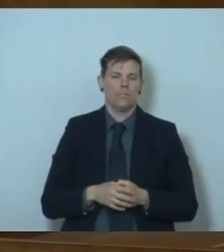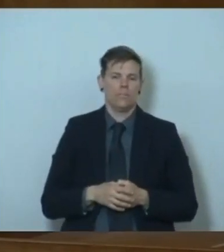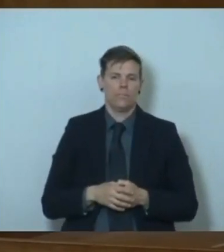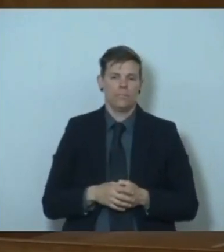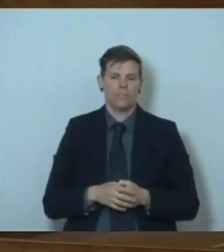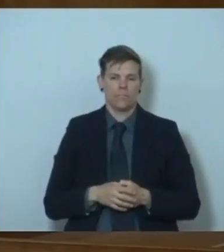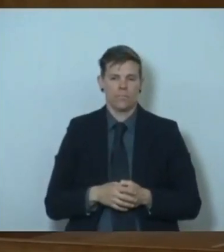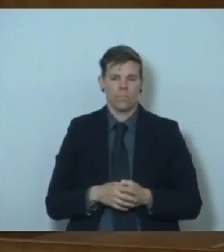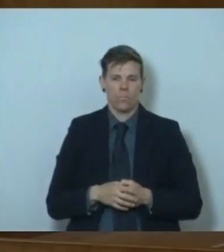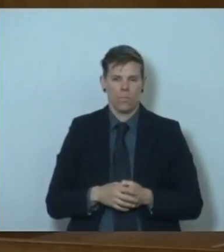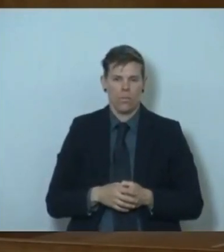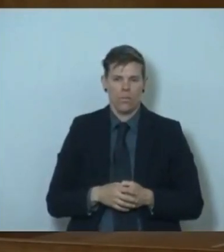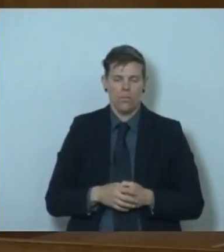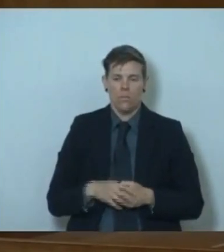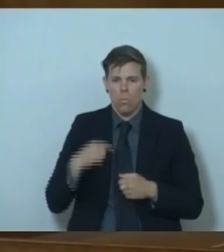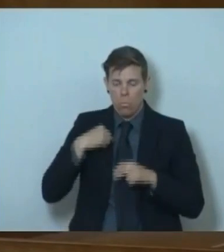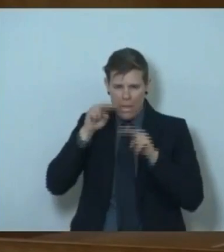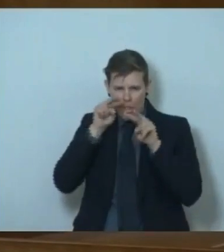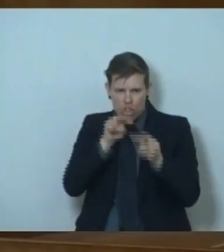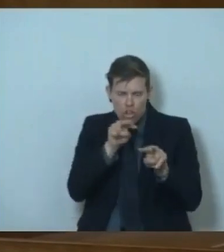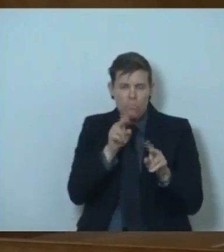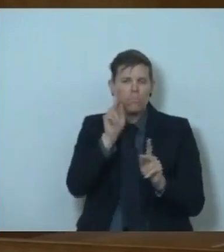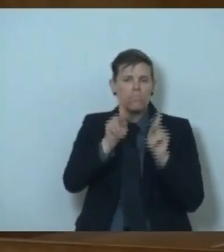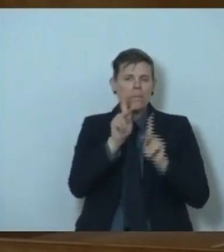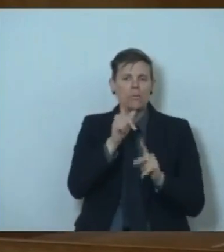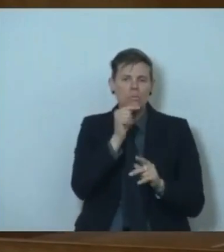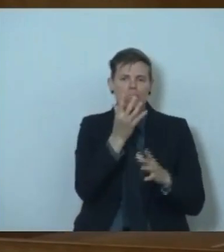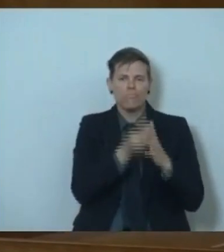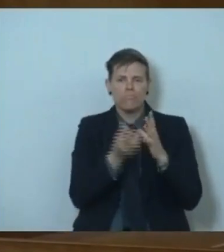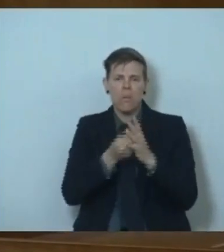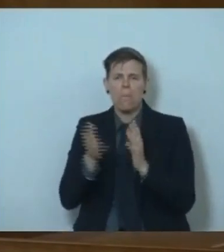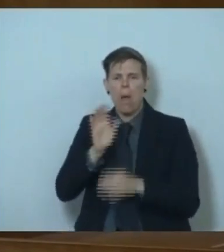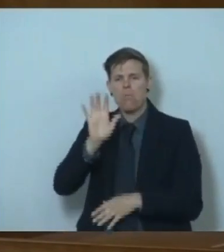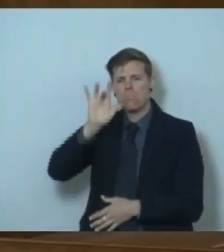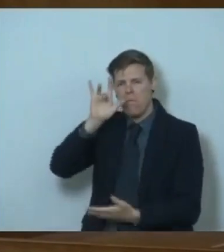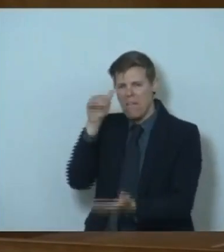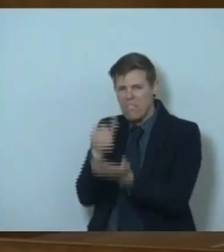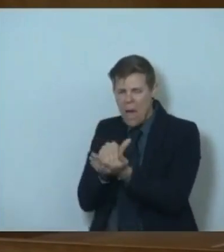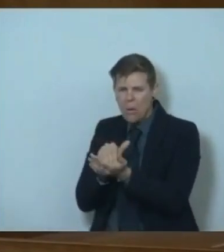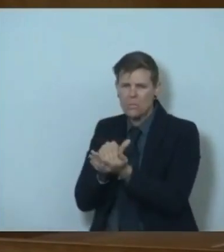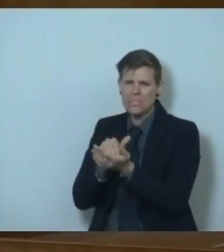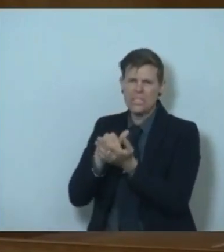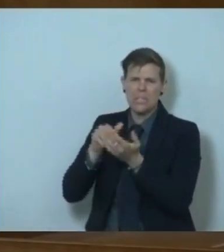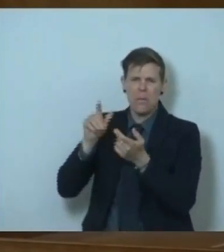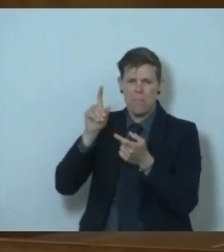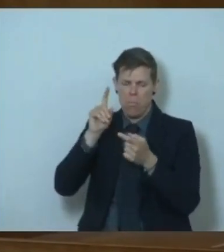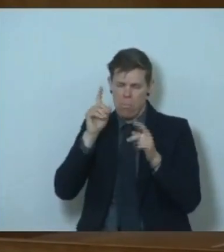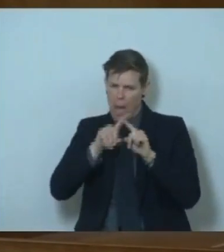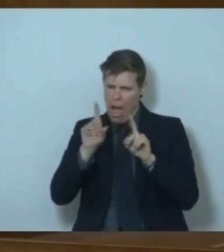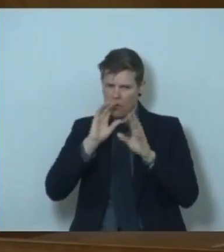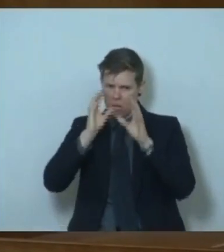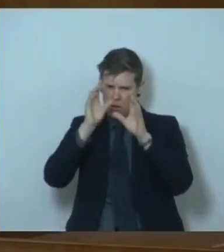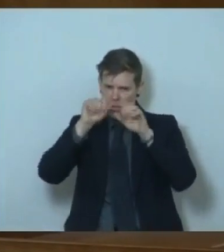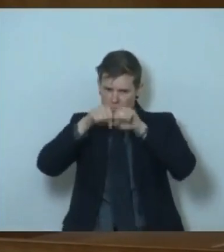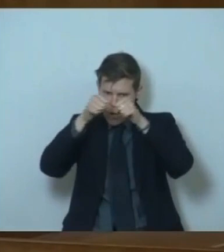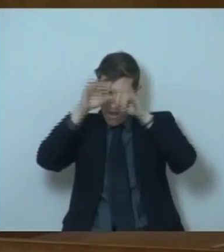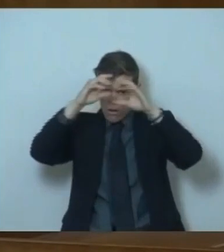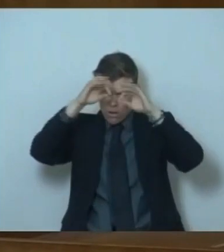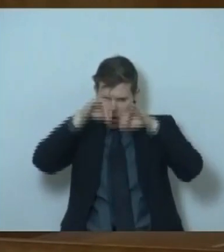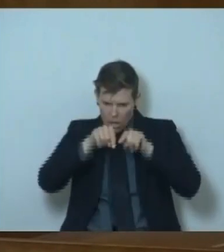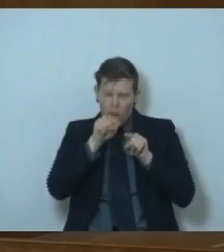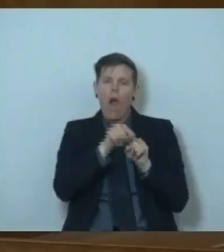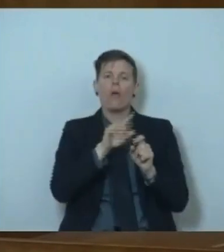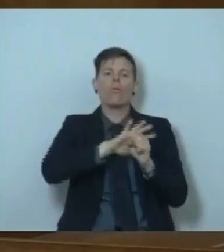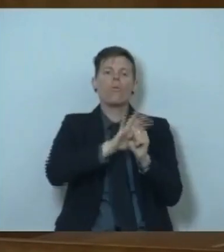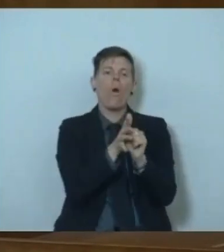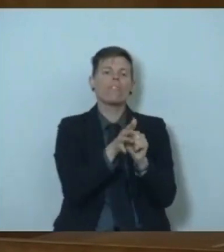were COVID related, and then the number of deaths that normally happen during that time in prior years without a pandemic. And it looked